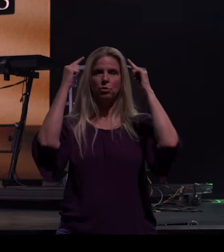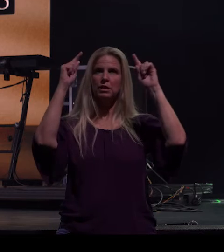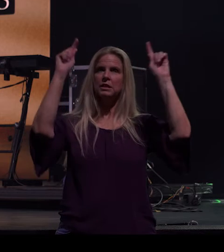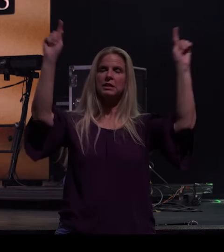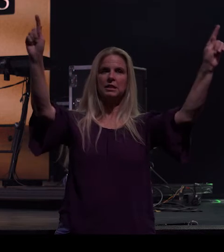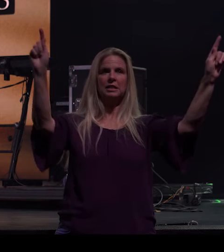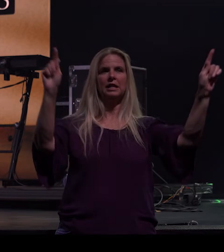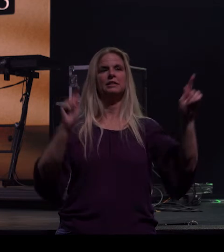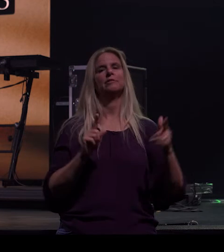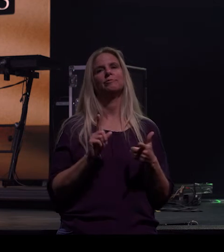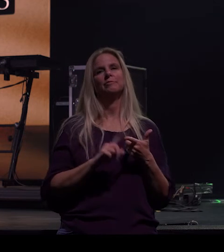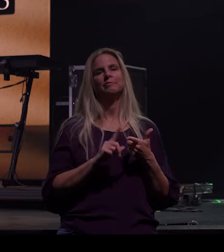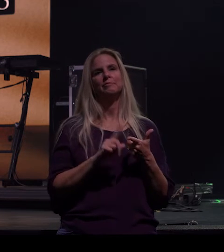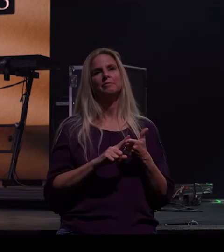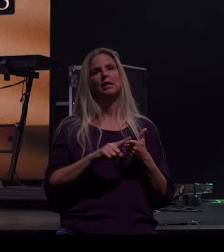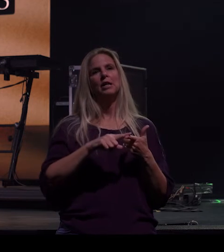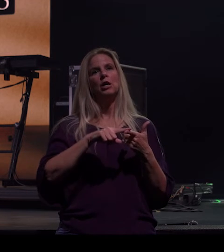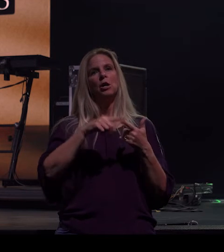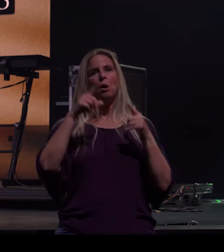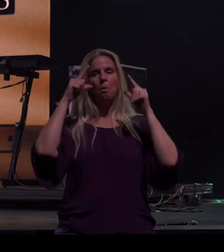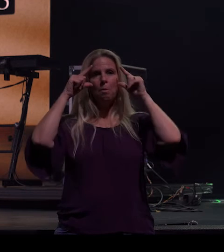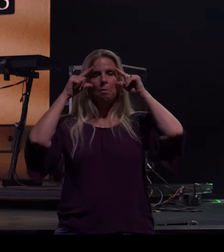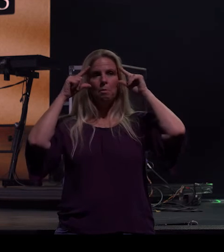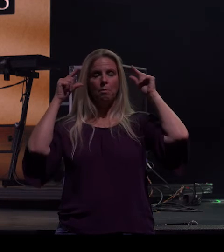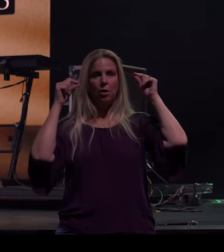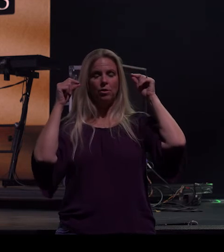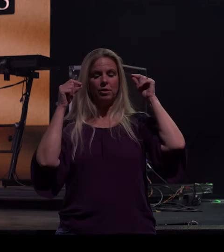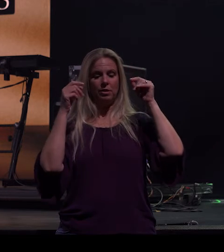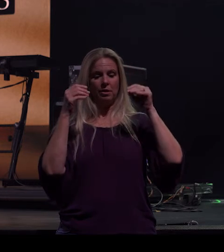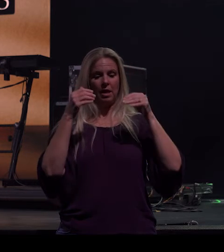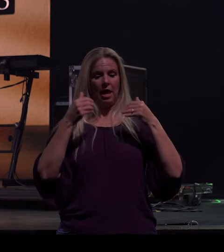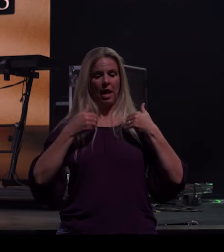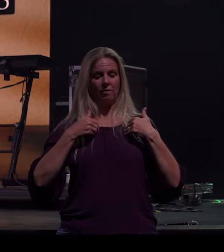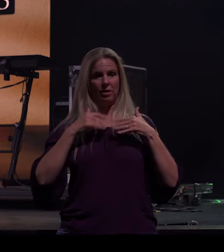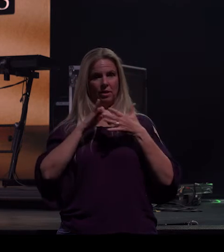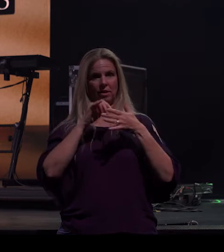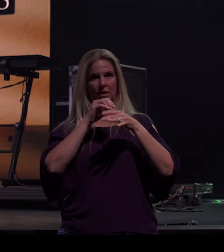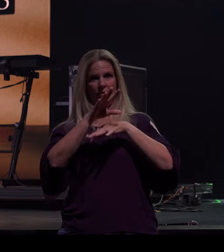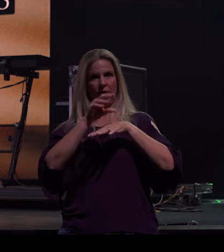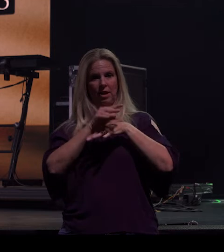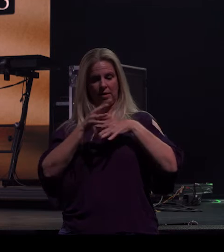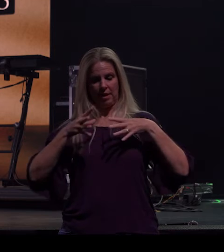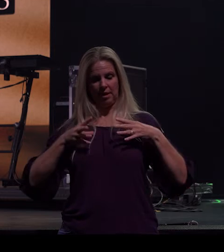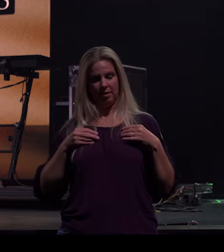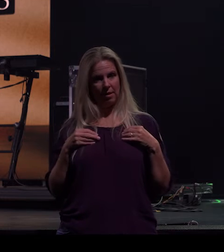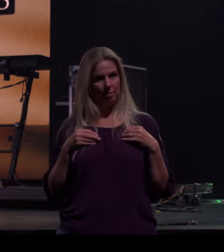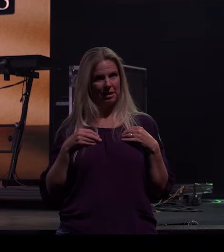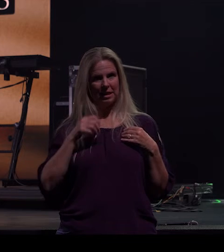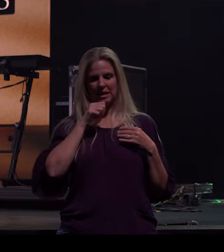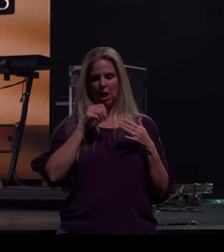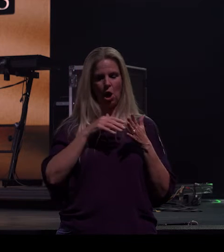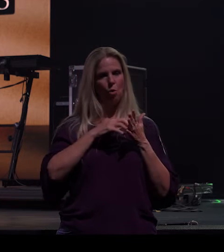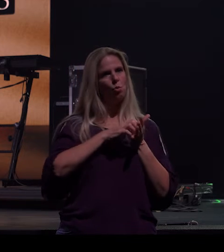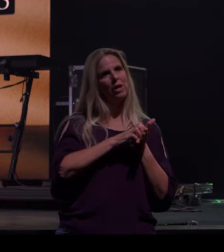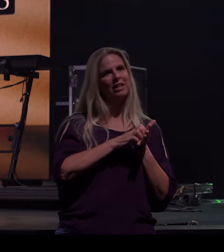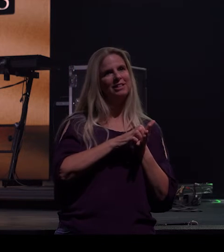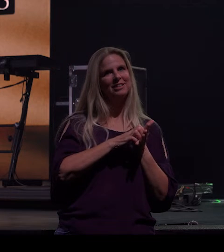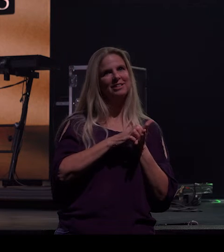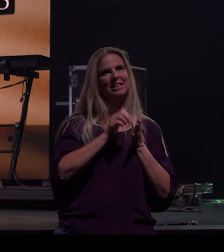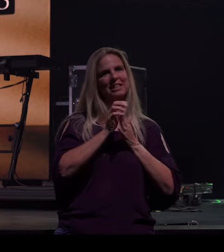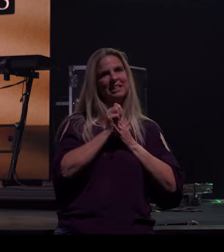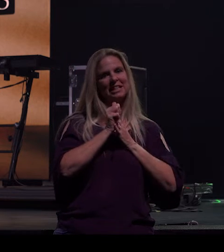Moses getting this help and advice and accepting it, that didn't make him weak. That led to his